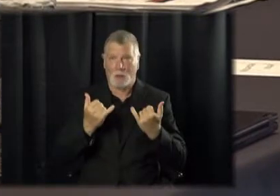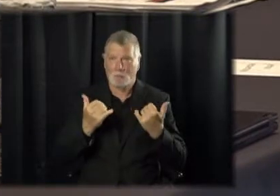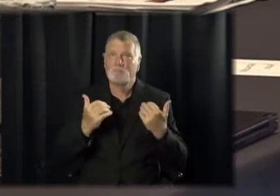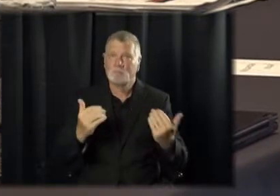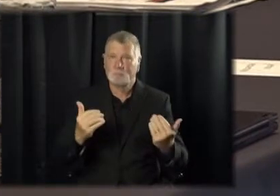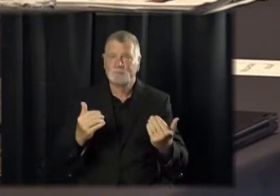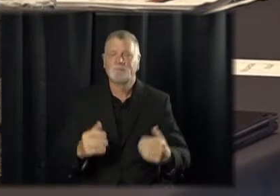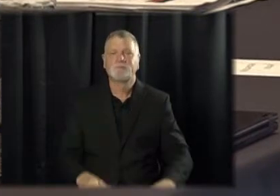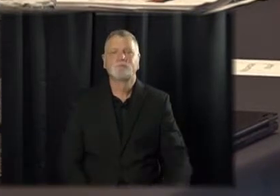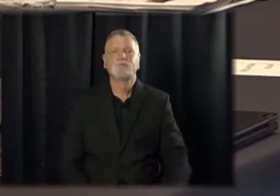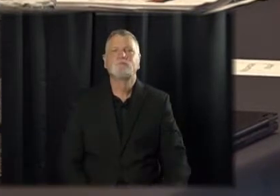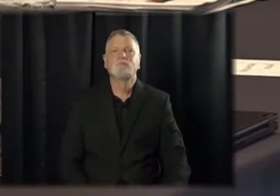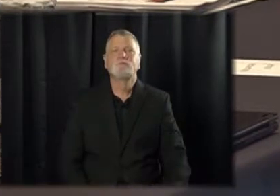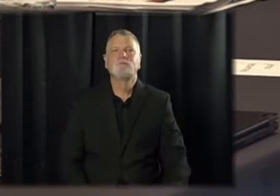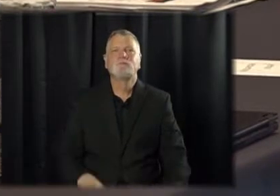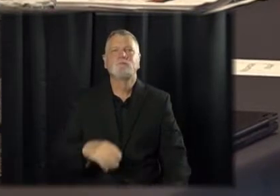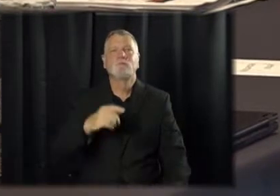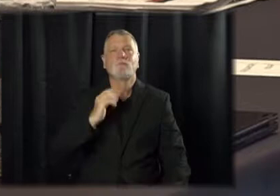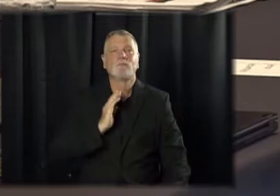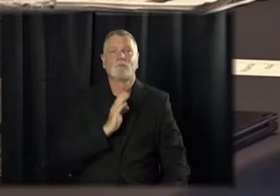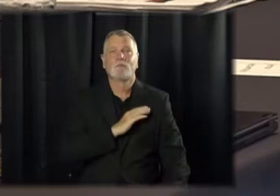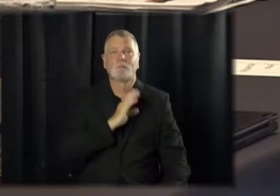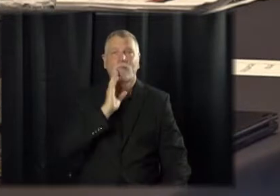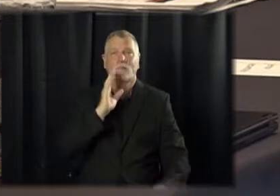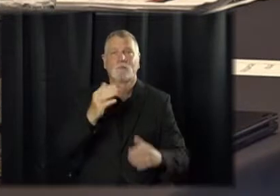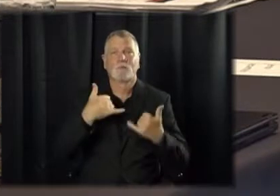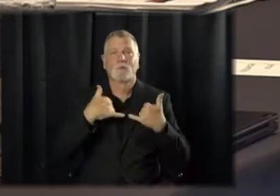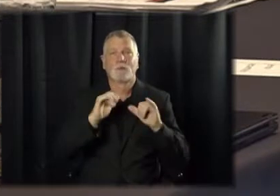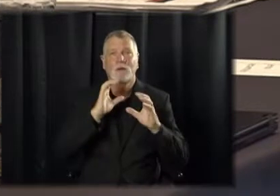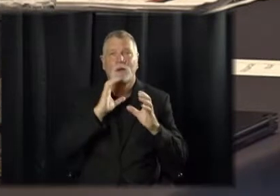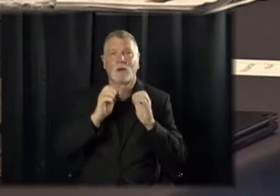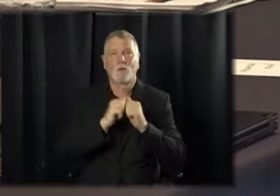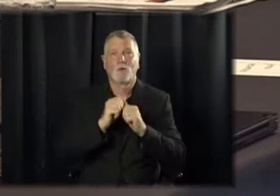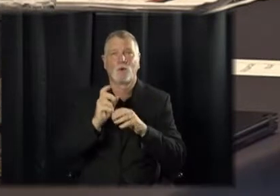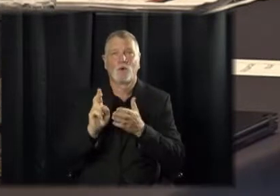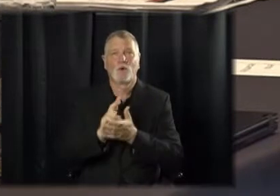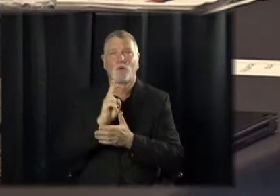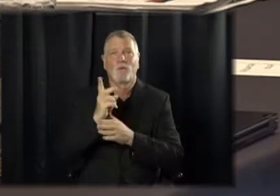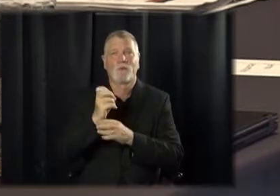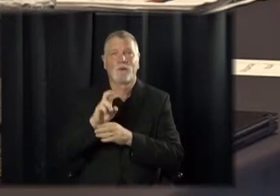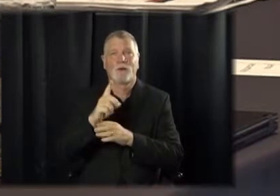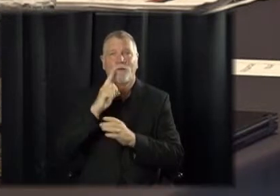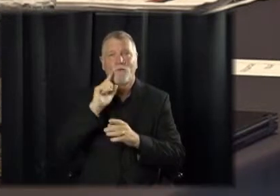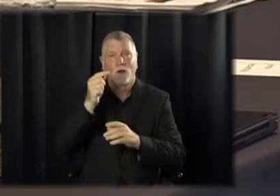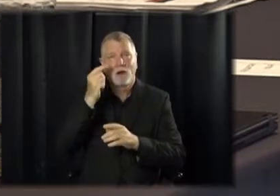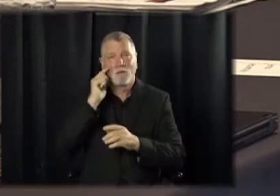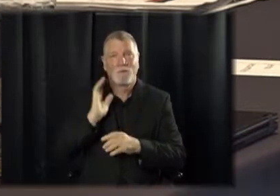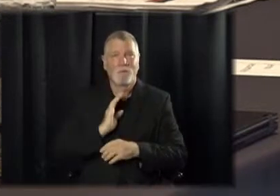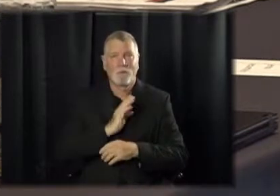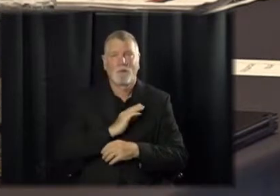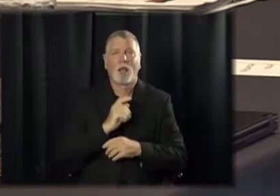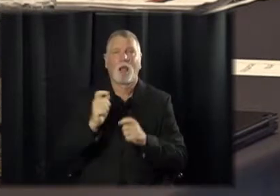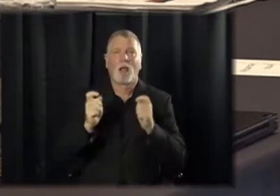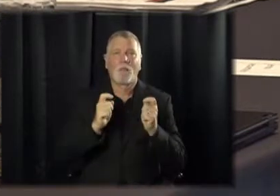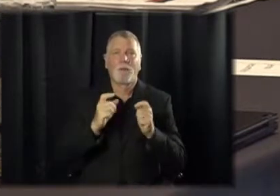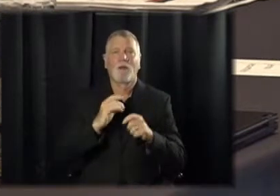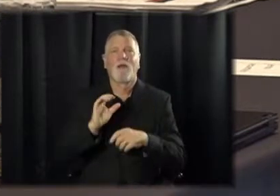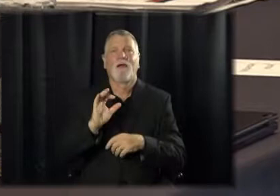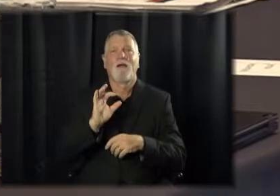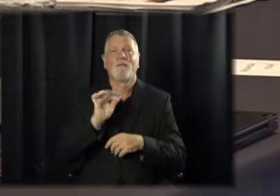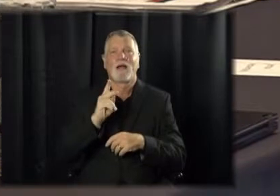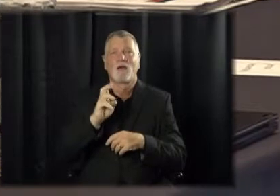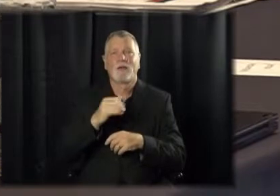open. The Oversight Board will continue communicating with the UPR Governing Board, its administration, faculty,